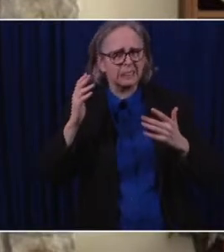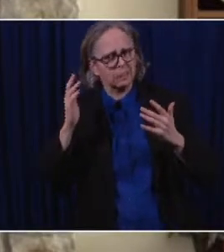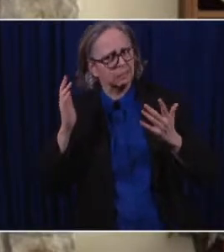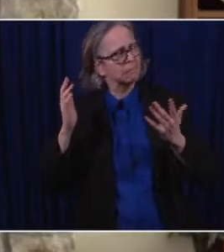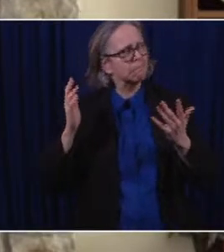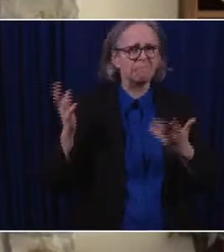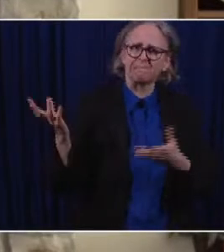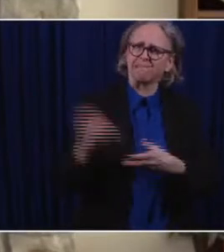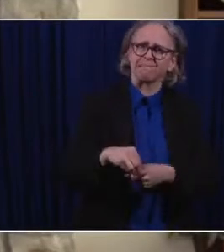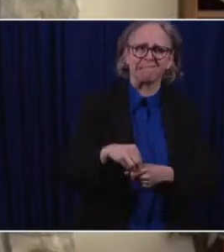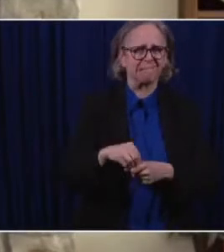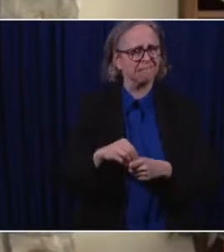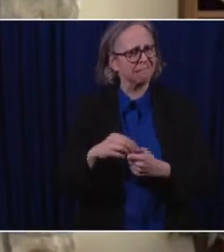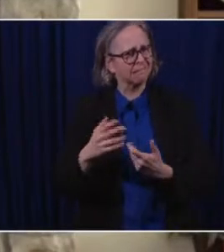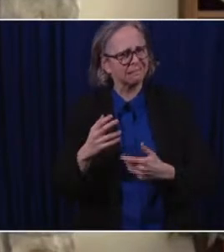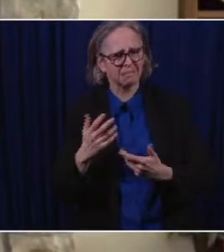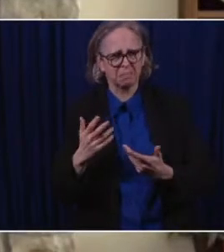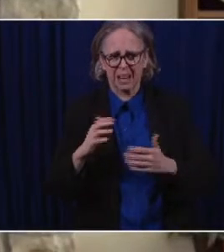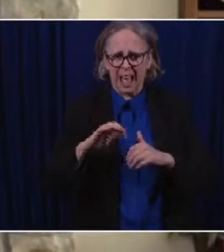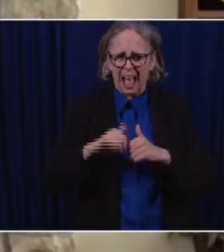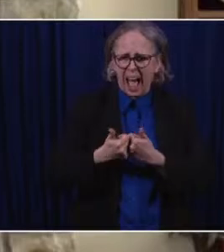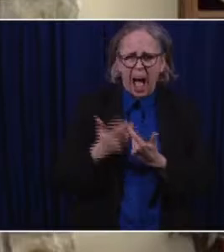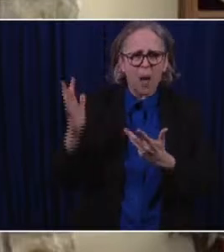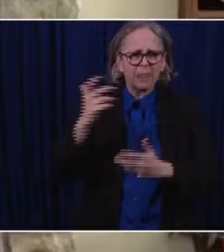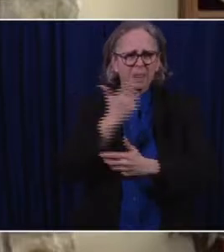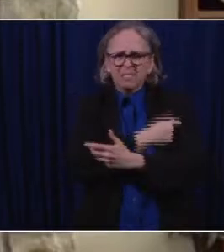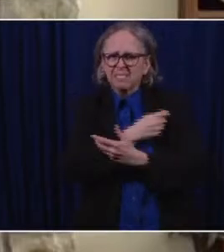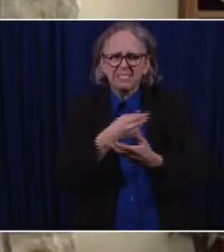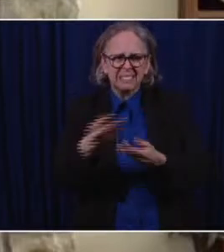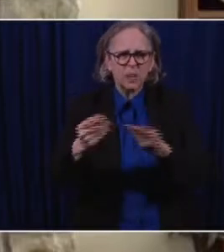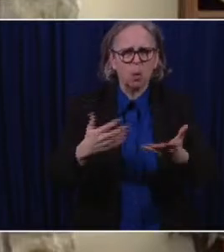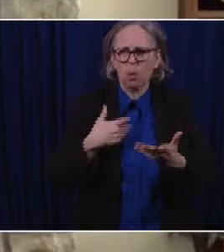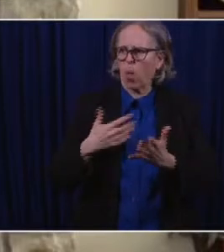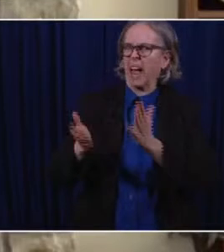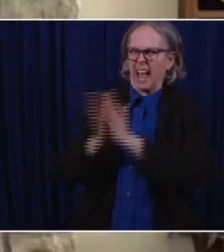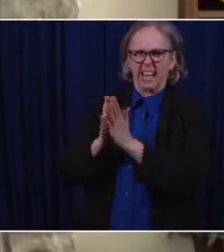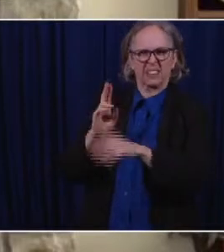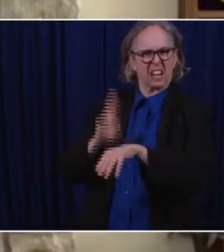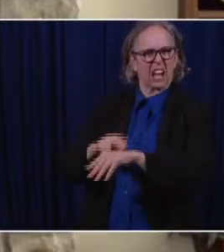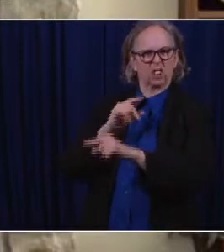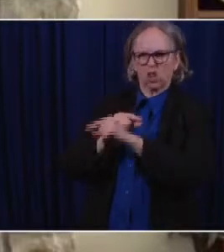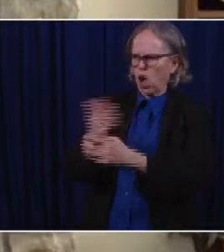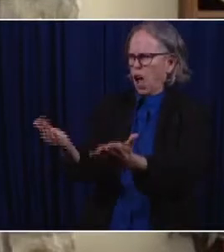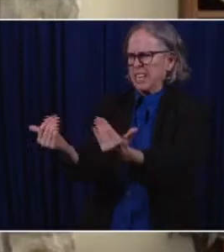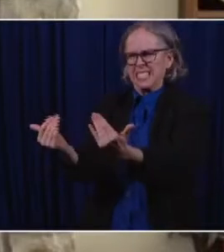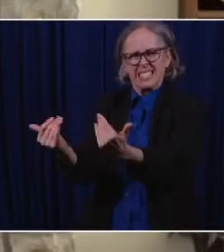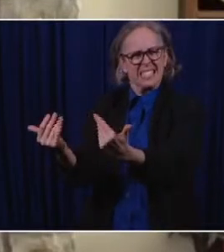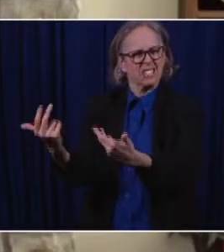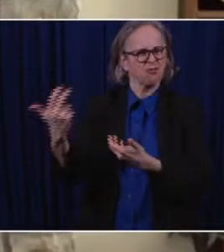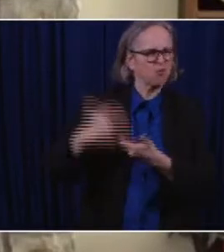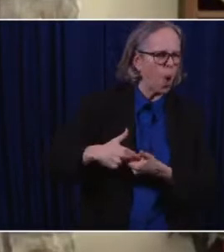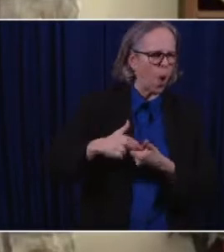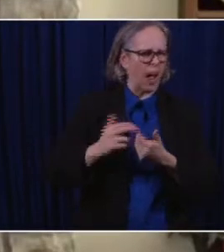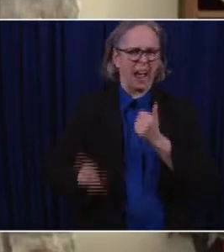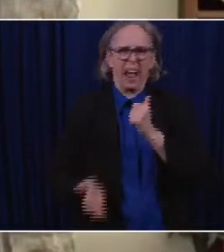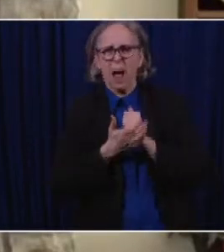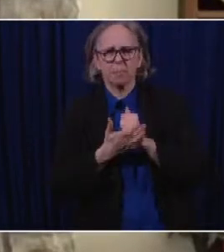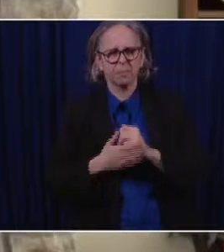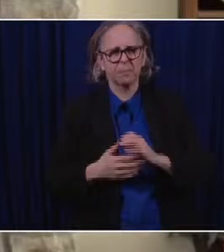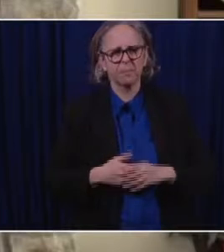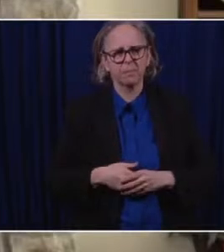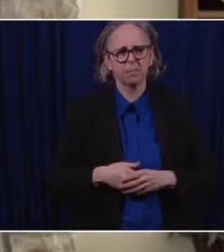get all the vaccine out. And so we'll bring, the Guard will be involved in that. We'll go to bigger